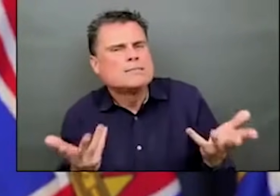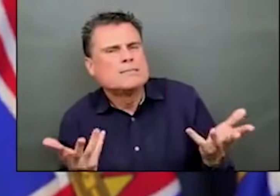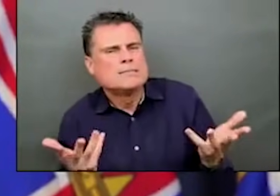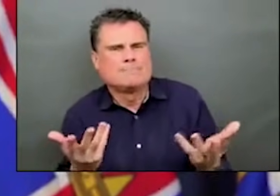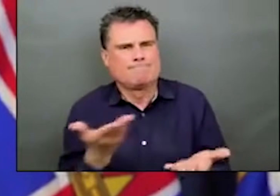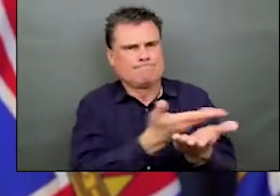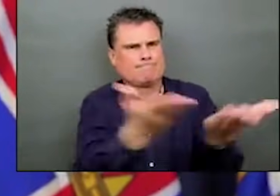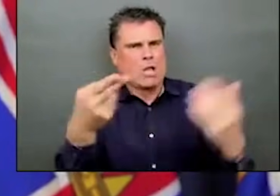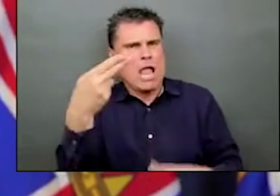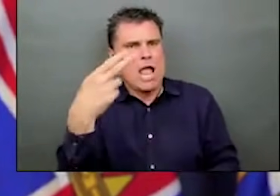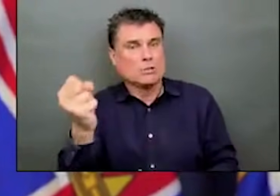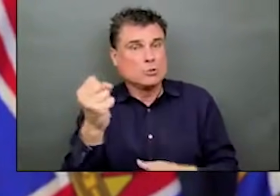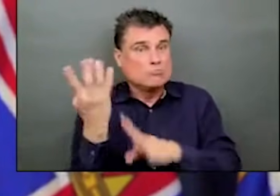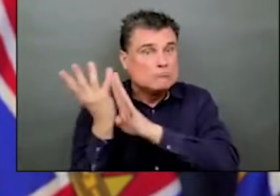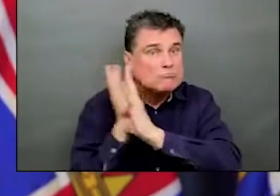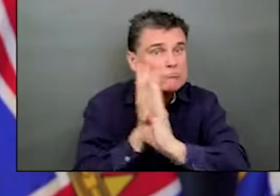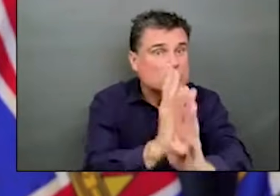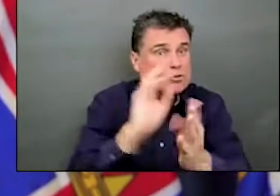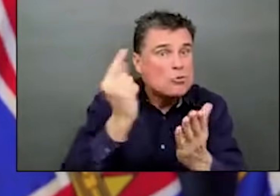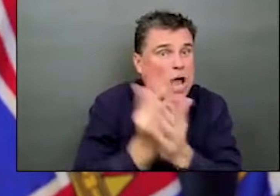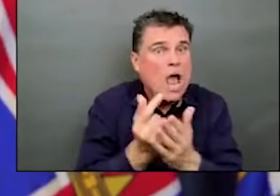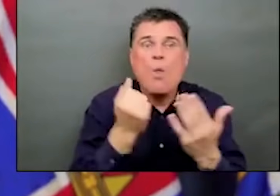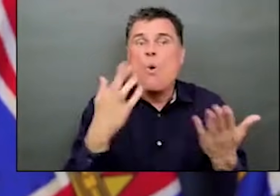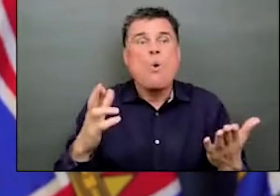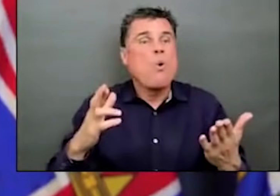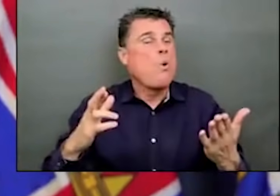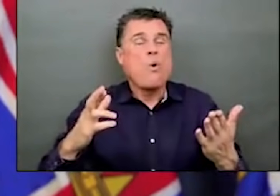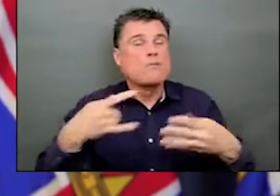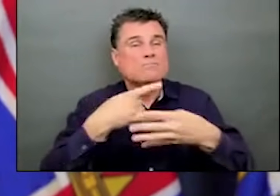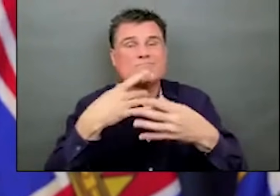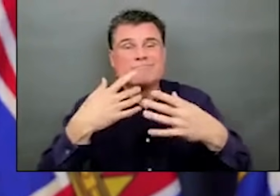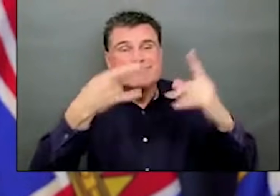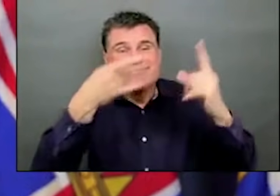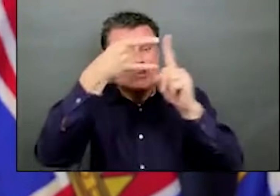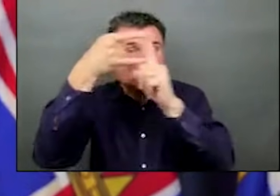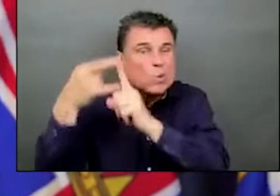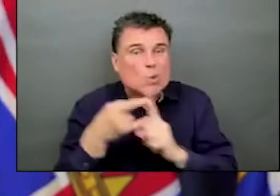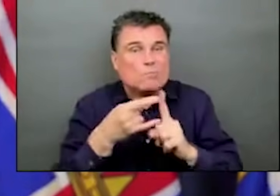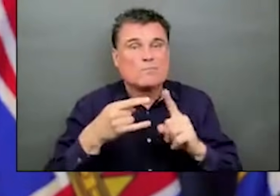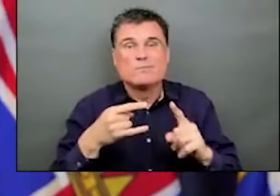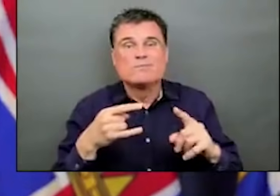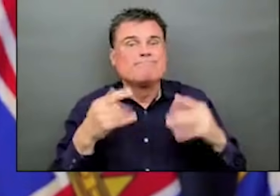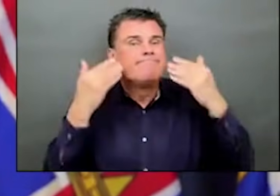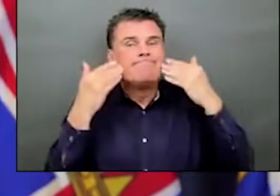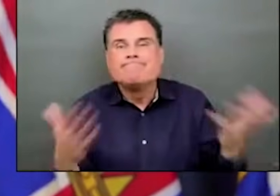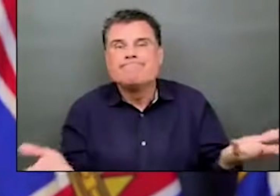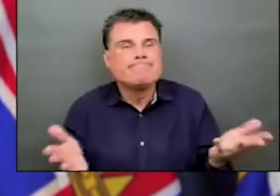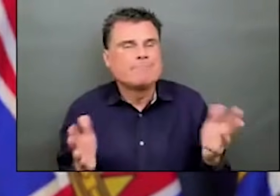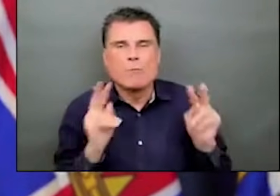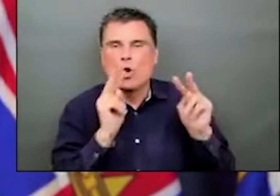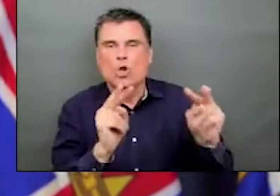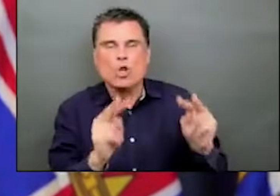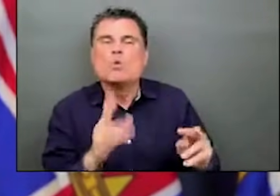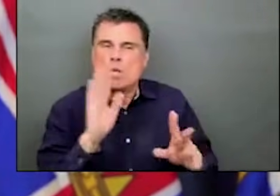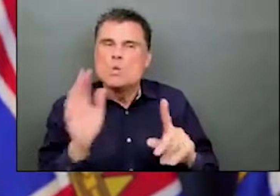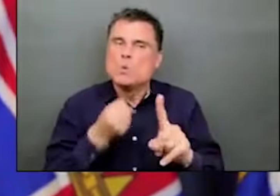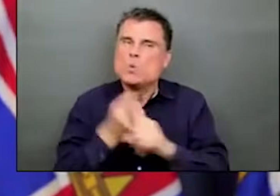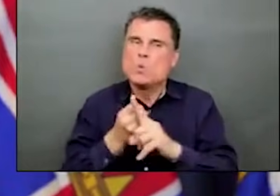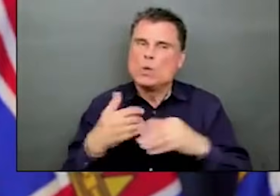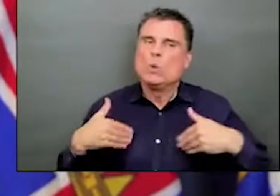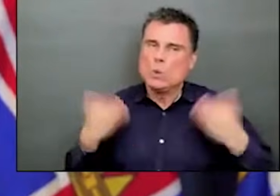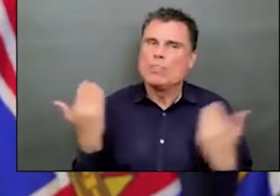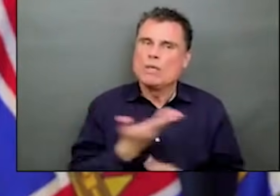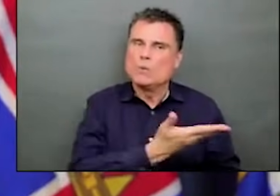it impacts young people in different ways. So those are the things that I'll be looking at. I've been asked a lot about,